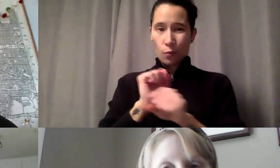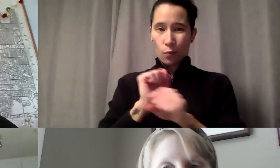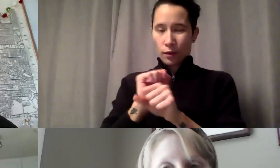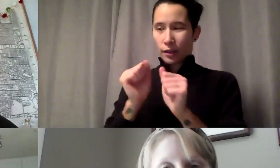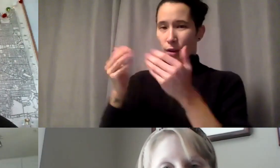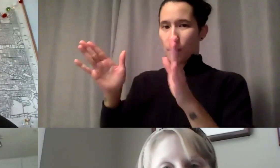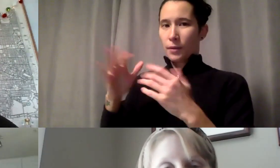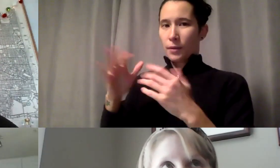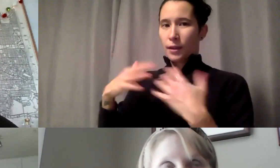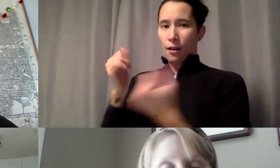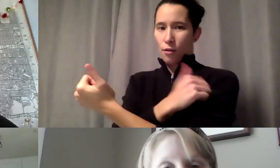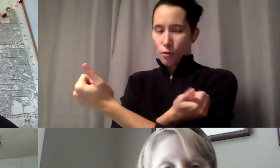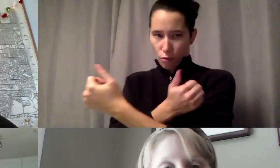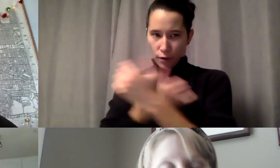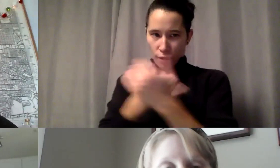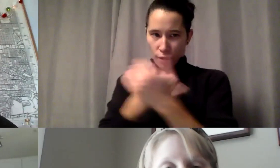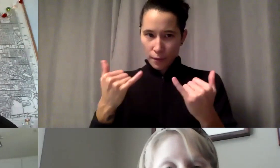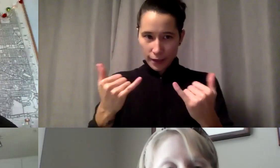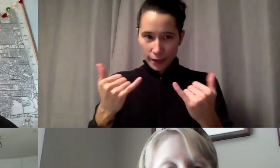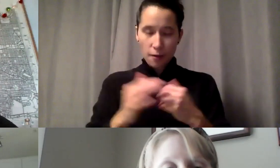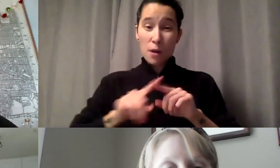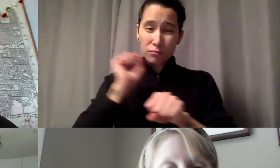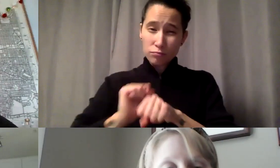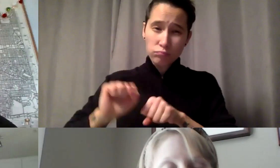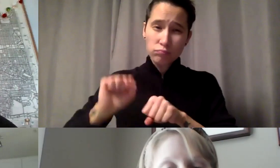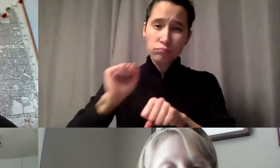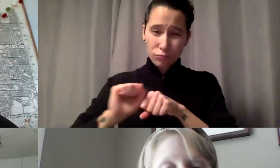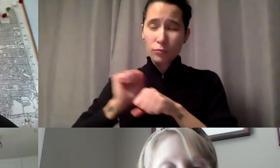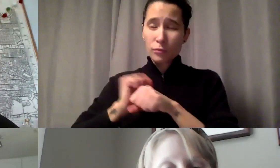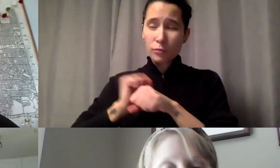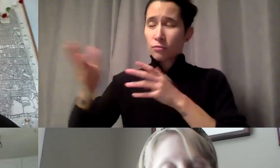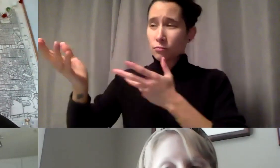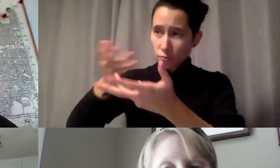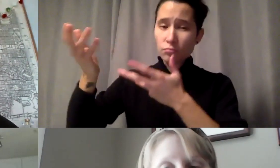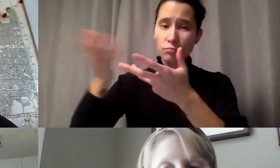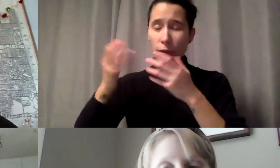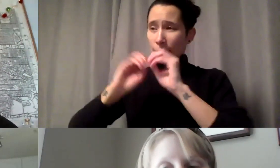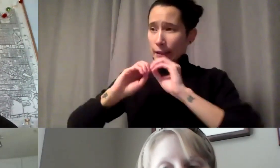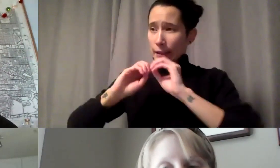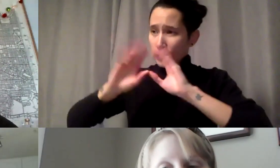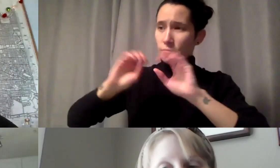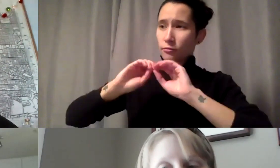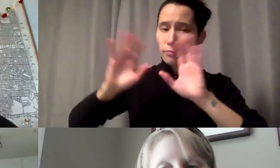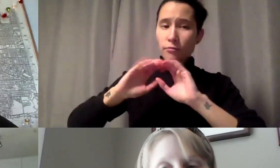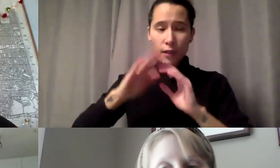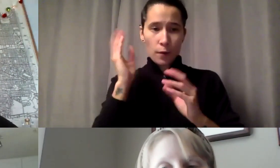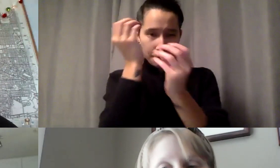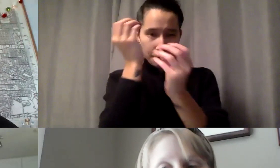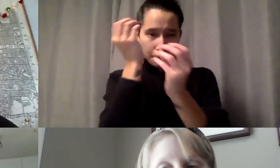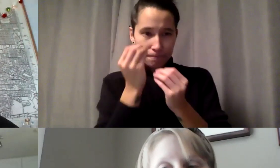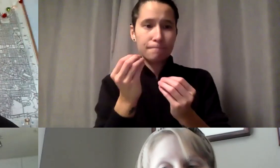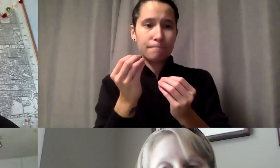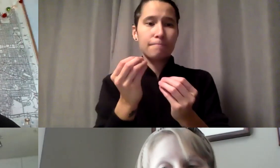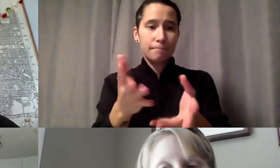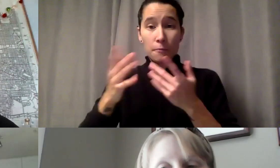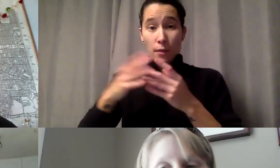We'll be working and giving as much laneway as possible for the provincial sport organizations to understand what those